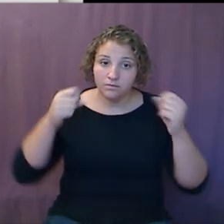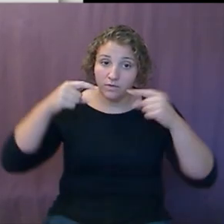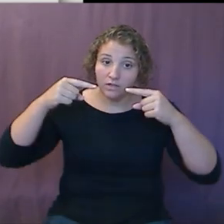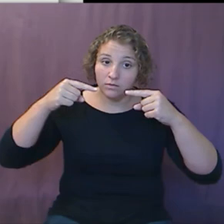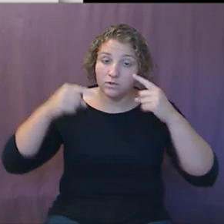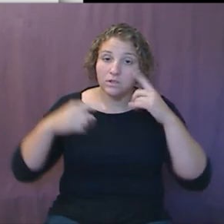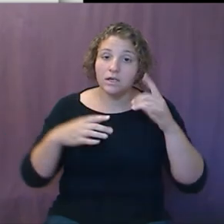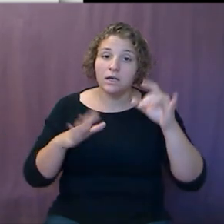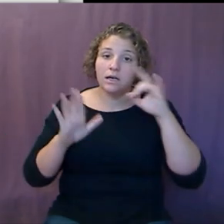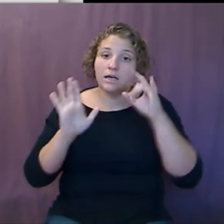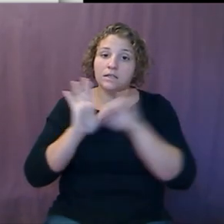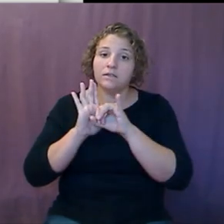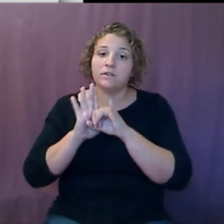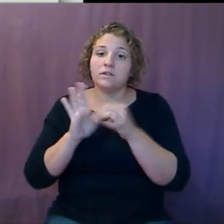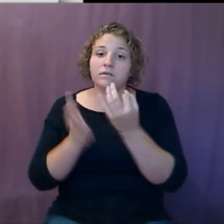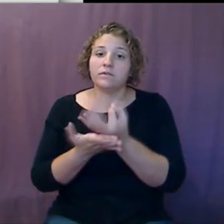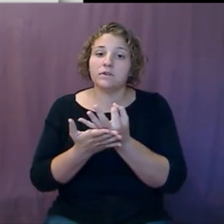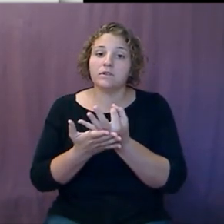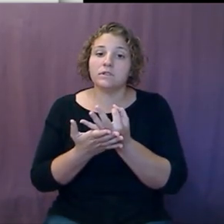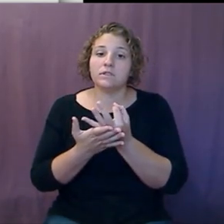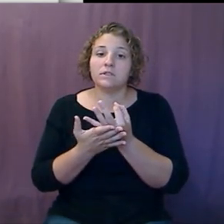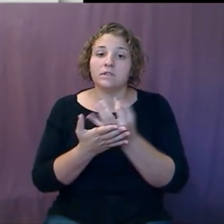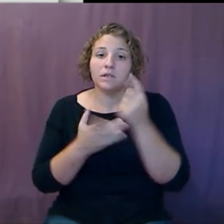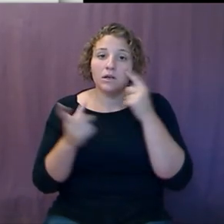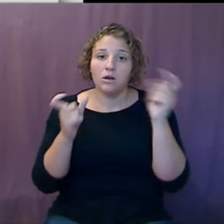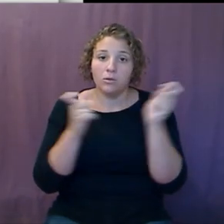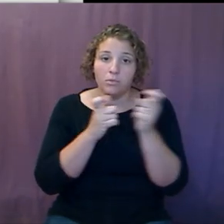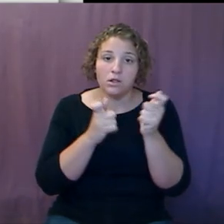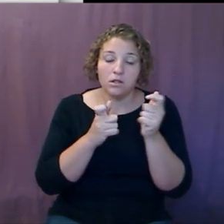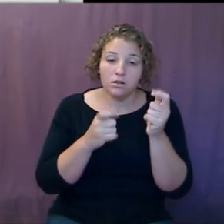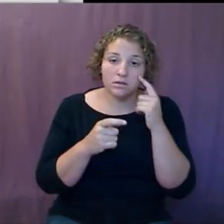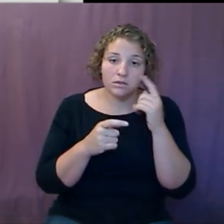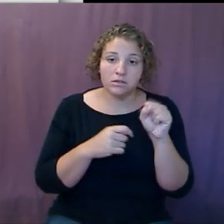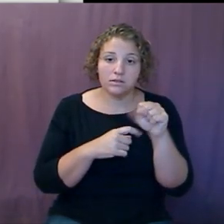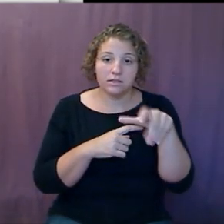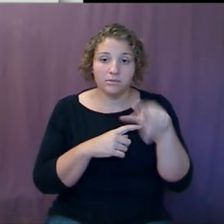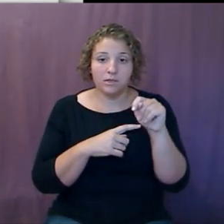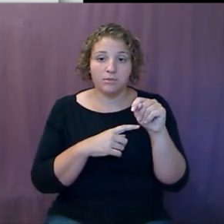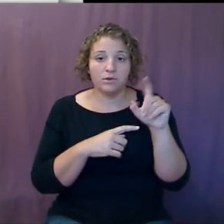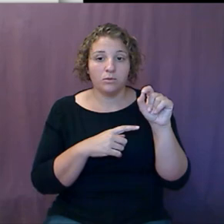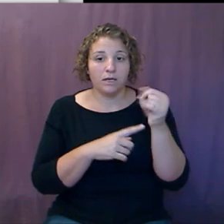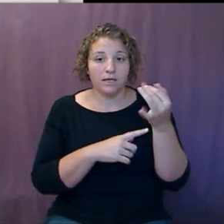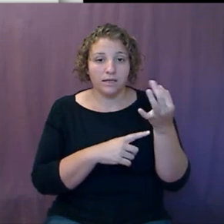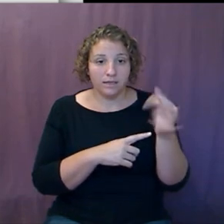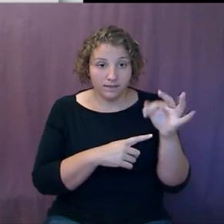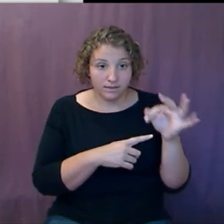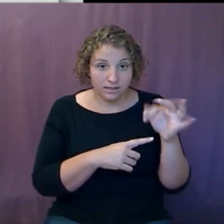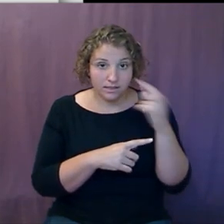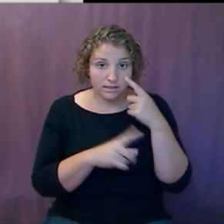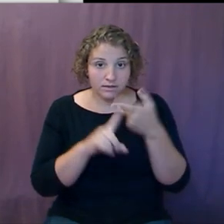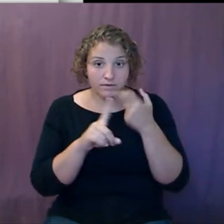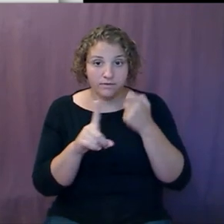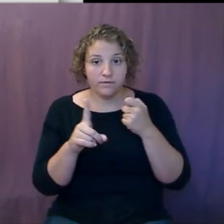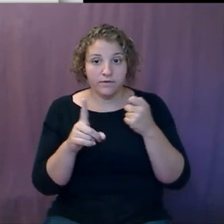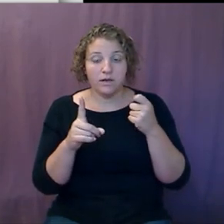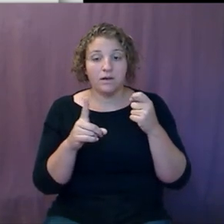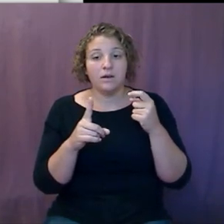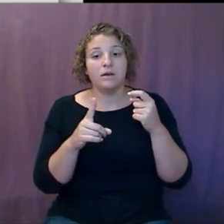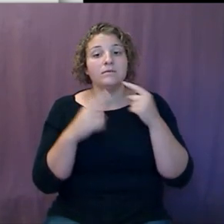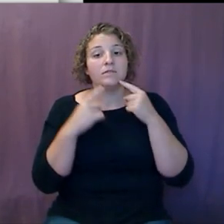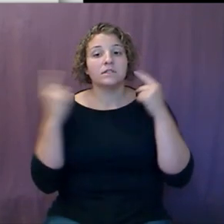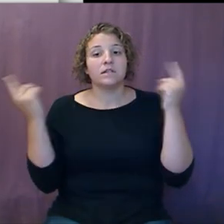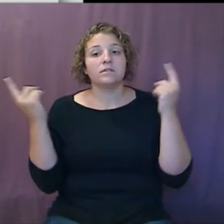verification capabilities shrink September 19 2019 the army takes its cue from retail successes with a small